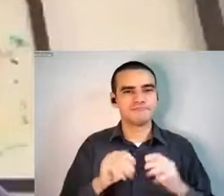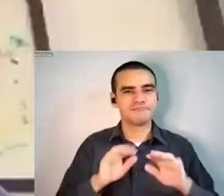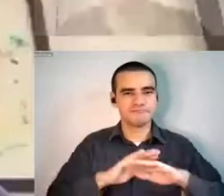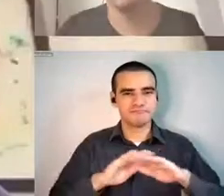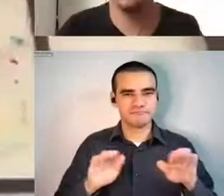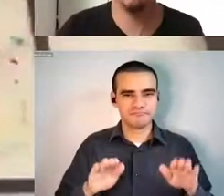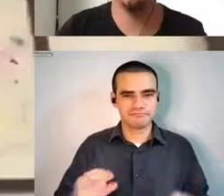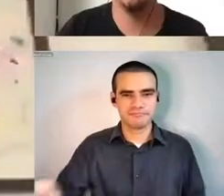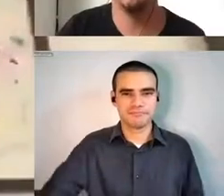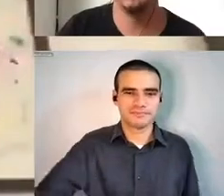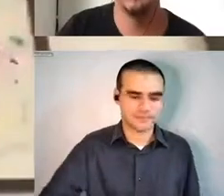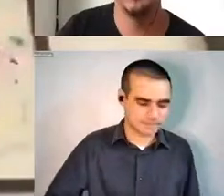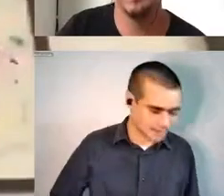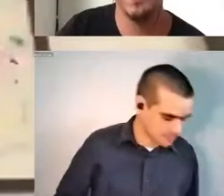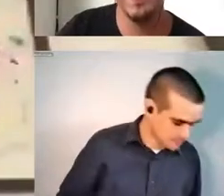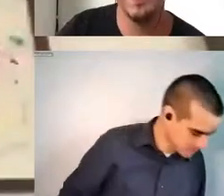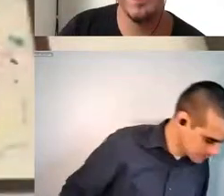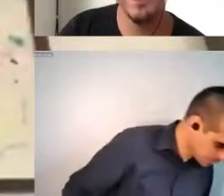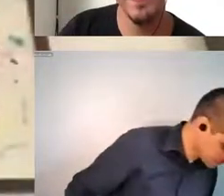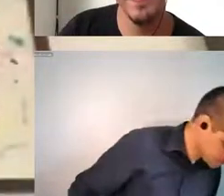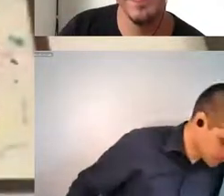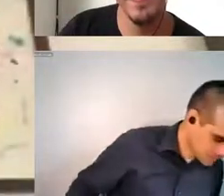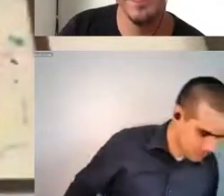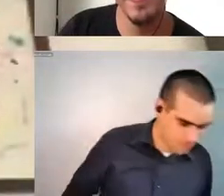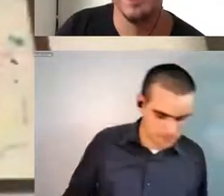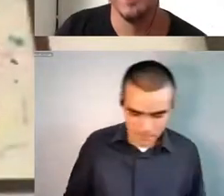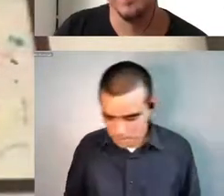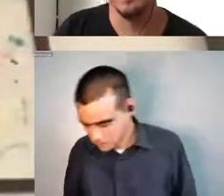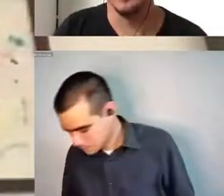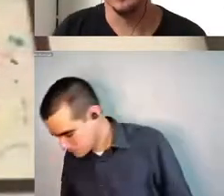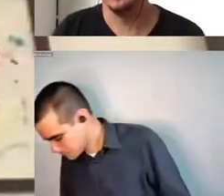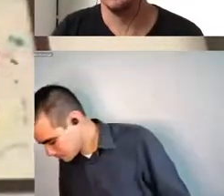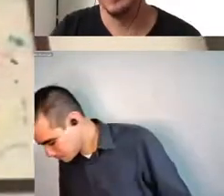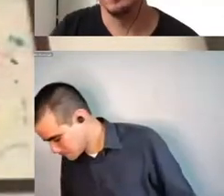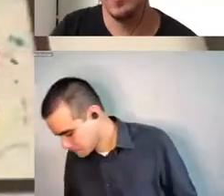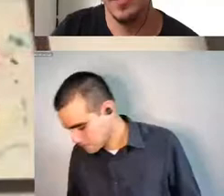Brazilian biodiversity. This is what I had to say.